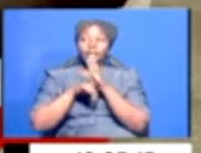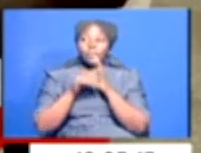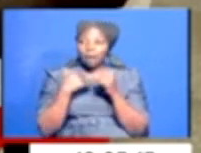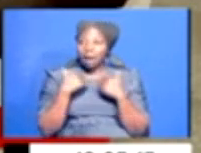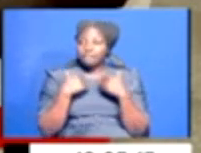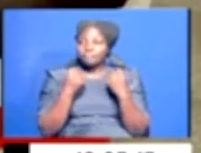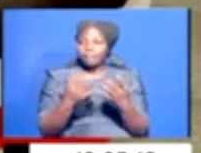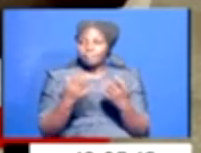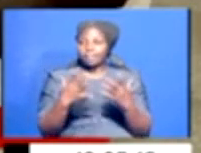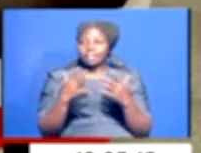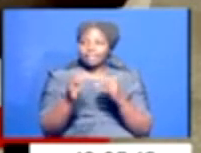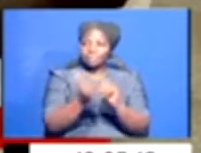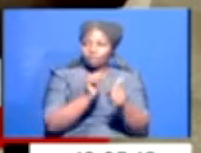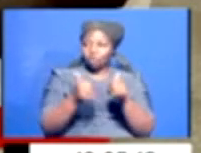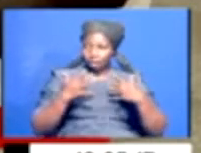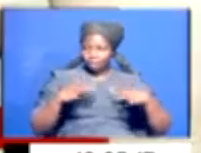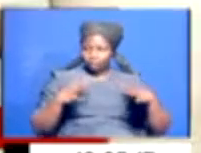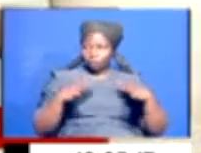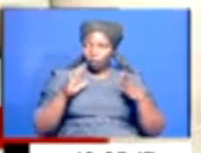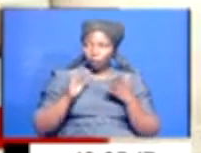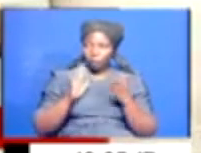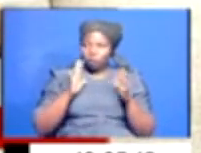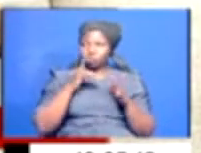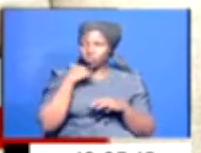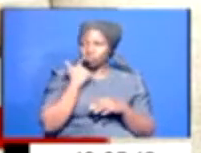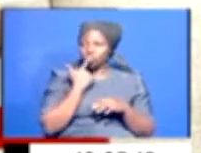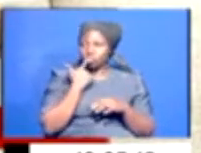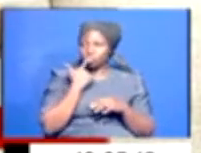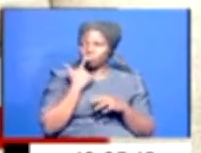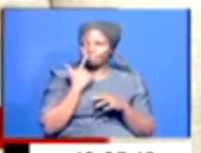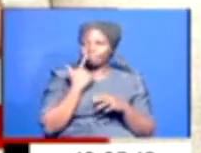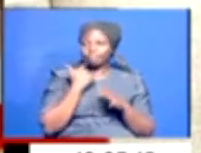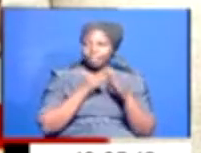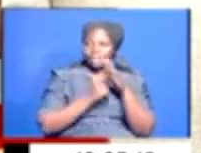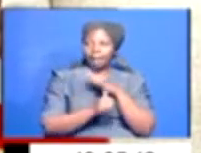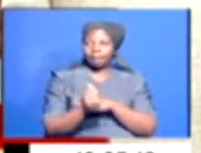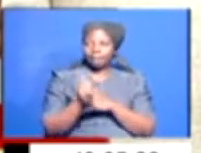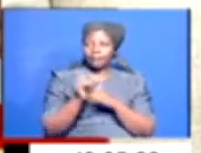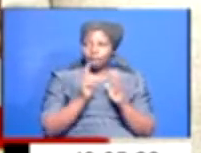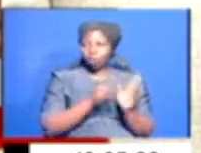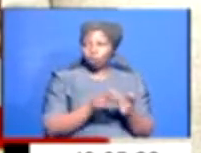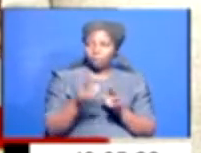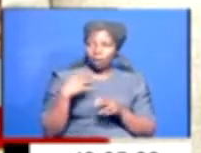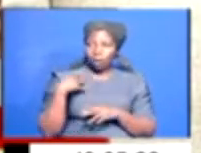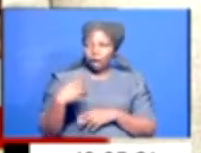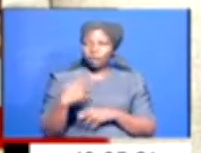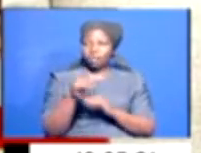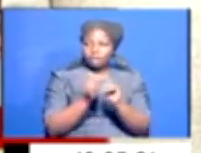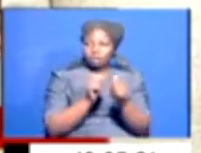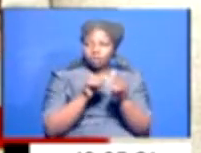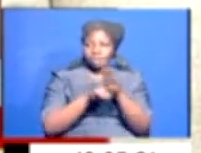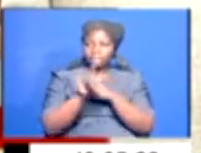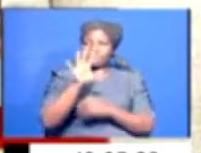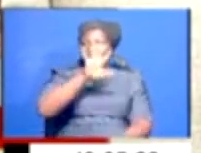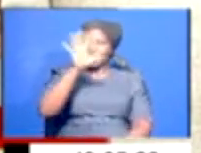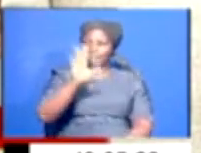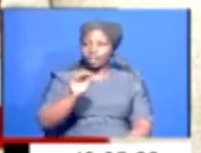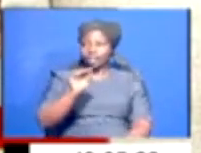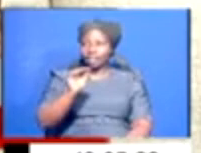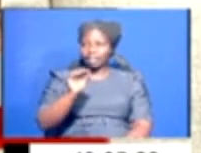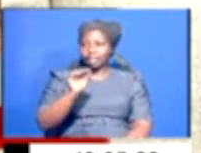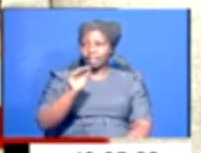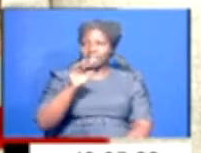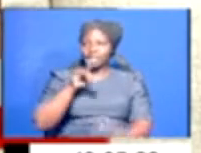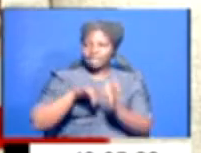athletes, mostly under Commonwealth countries in Africa, and in Kenya again, I was